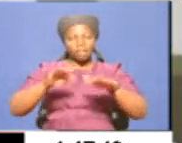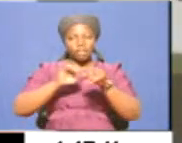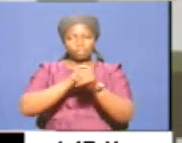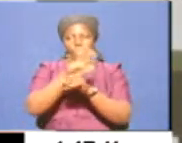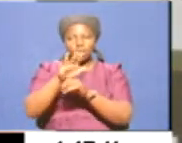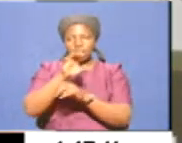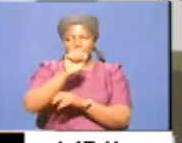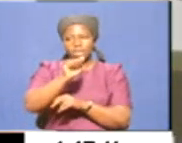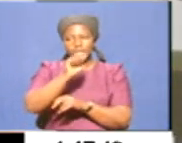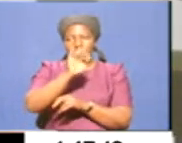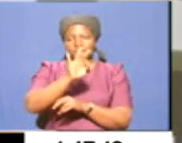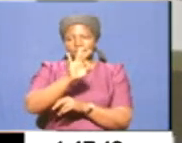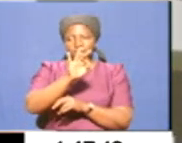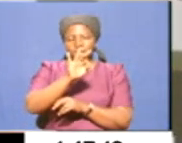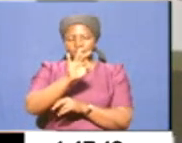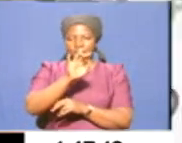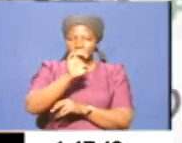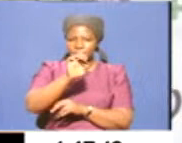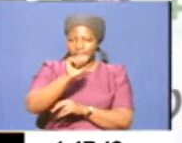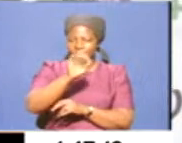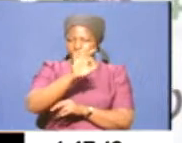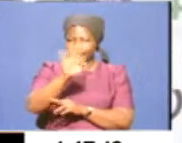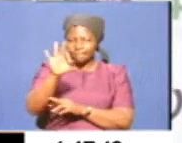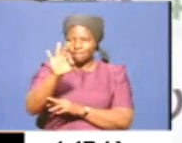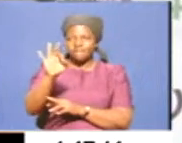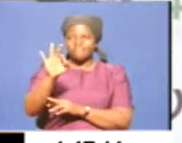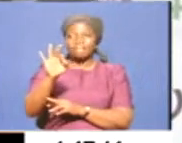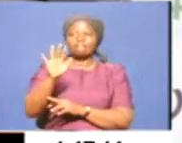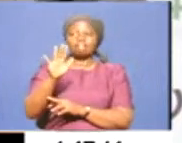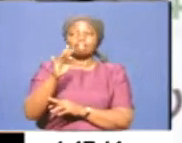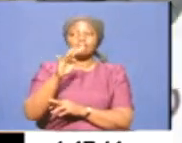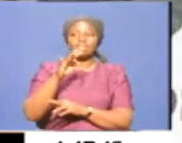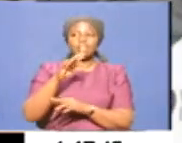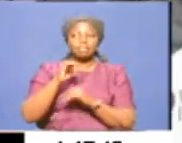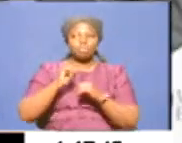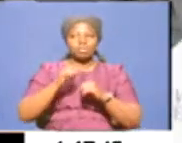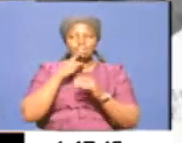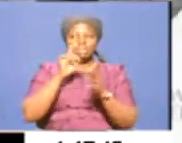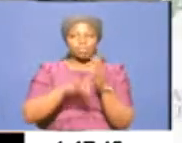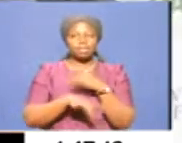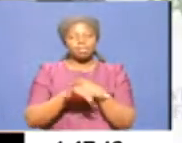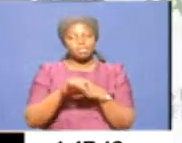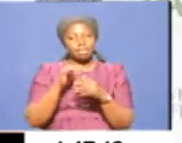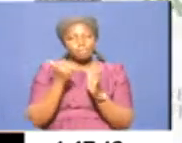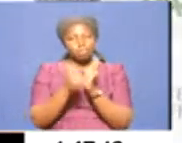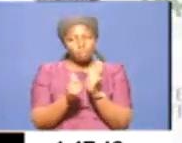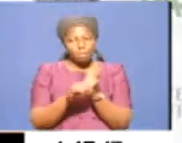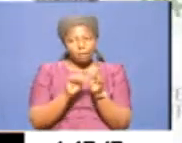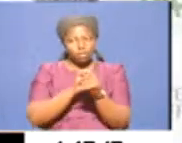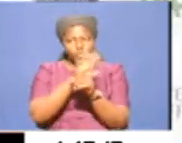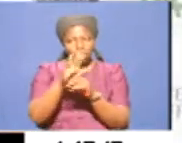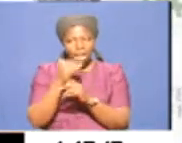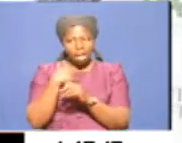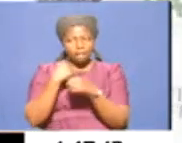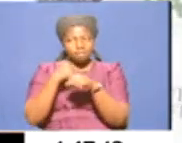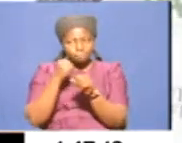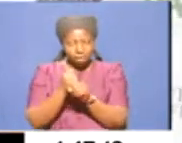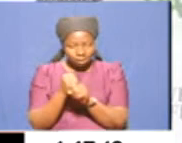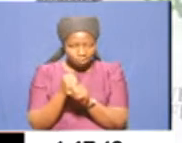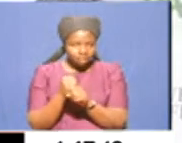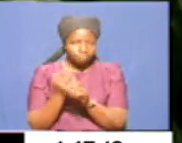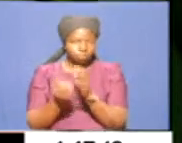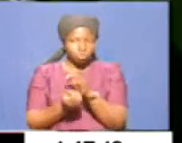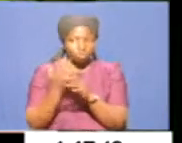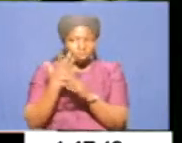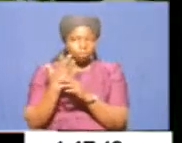CEO Stephen Mushiri said that the pandemic had seen total losses of farm produce and pointed to horticulture as the most